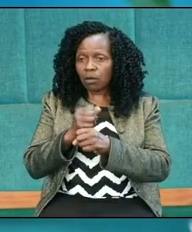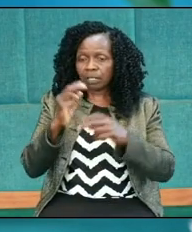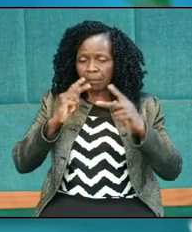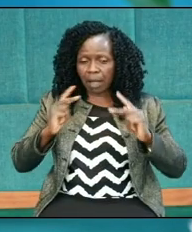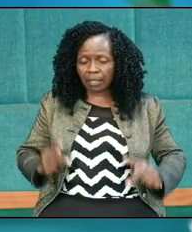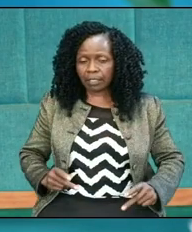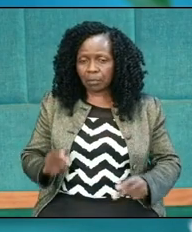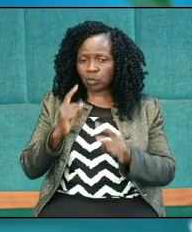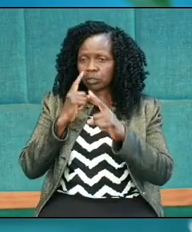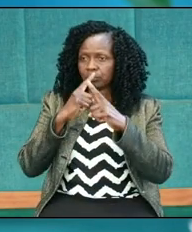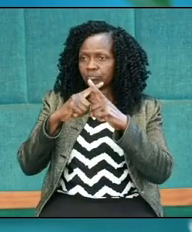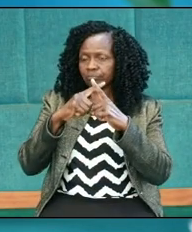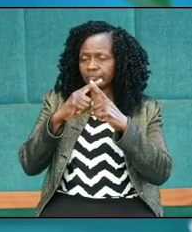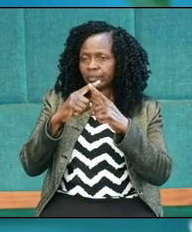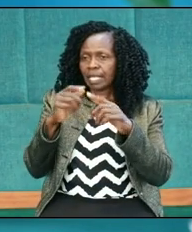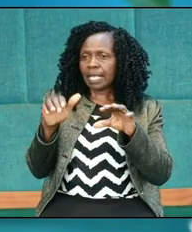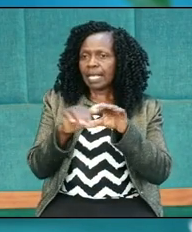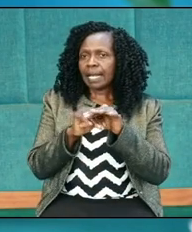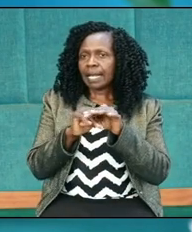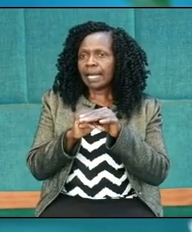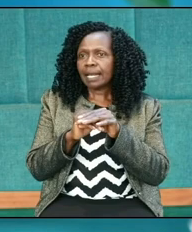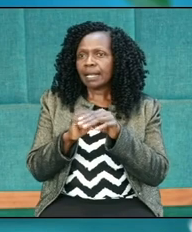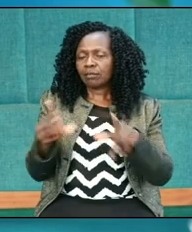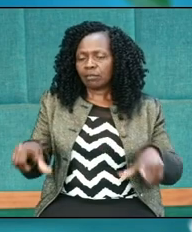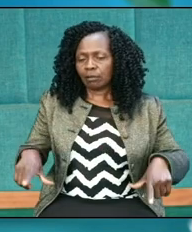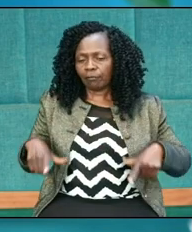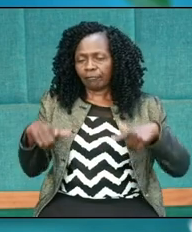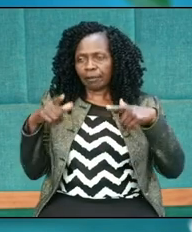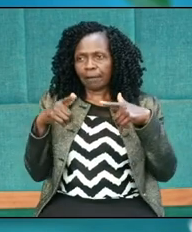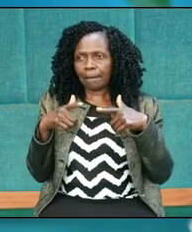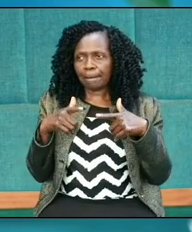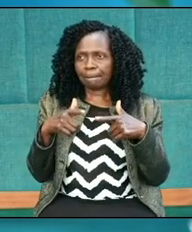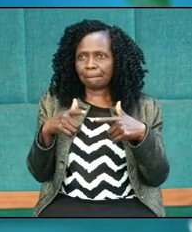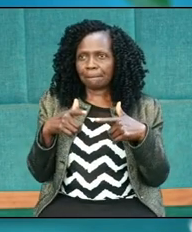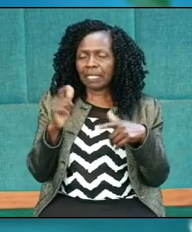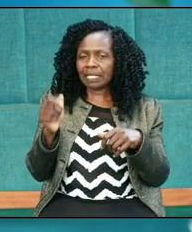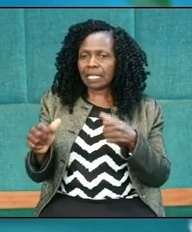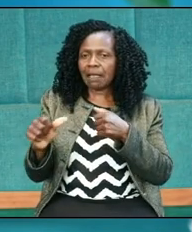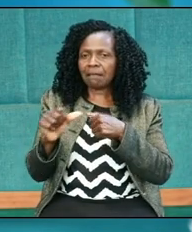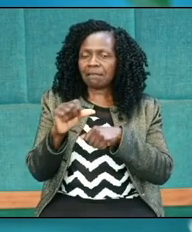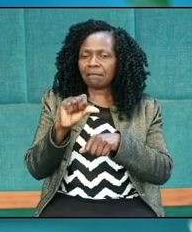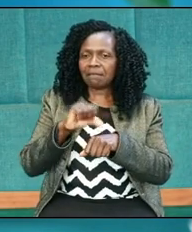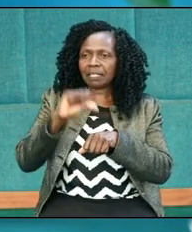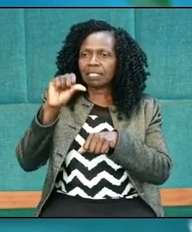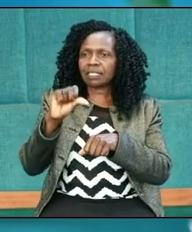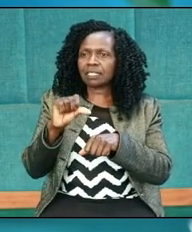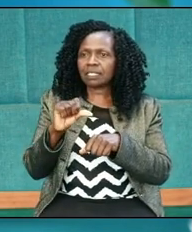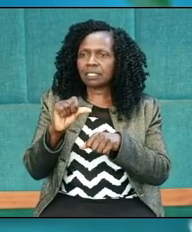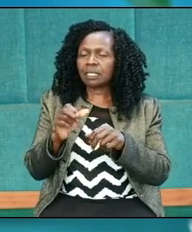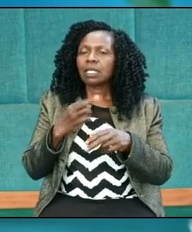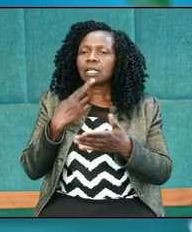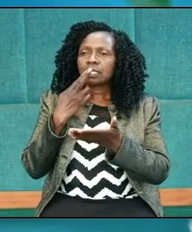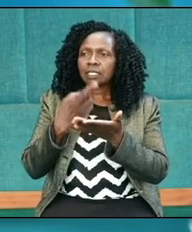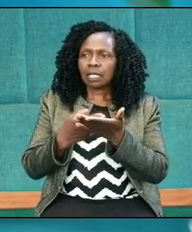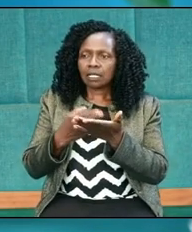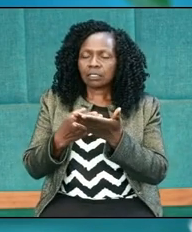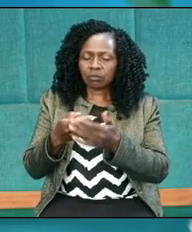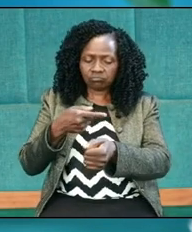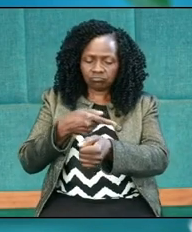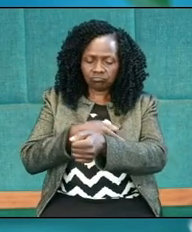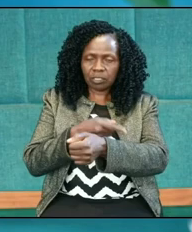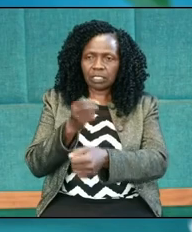the positivity in terms of living, and it really affected the outcome and the prognosis of the